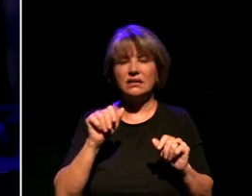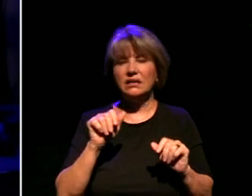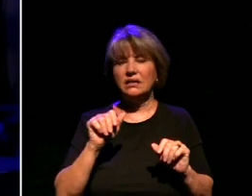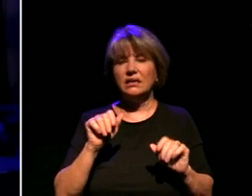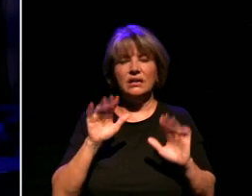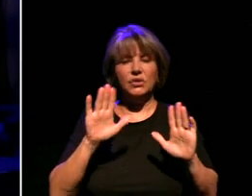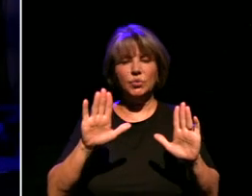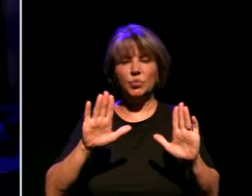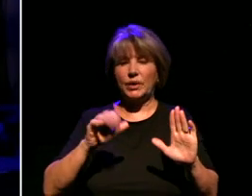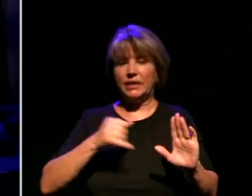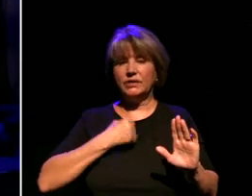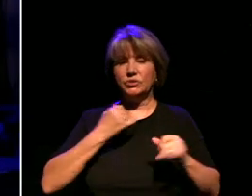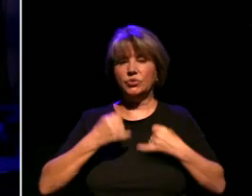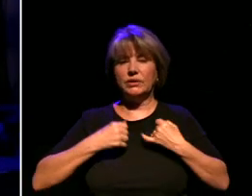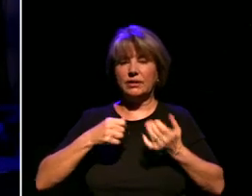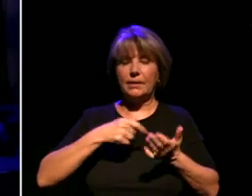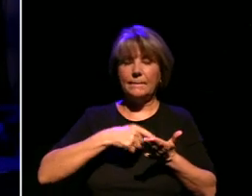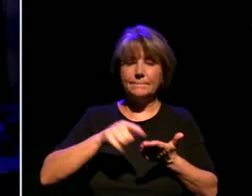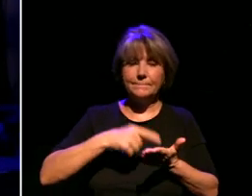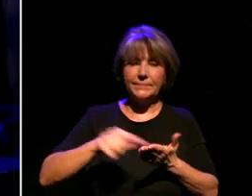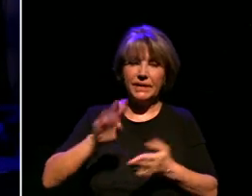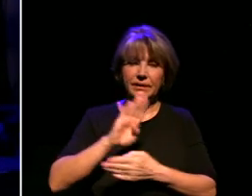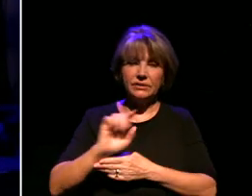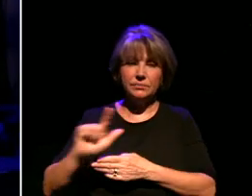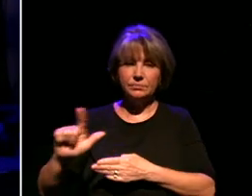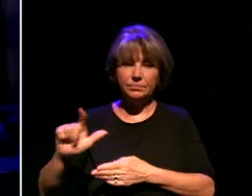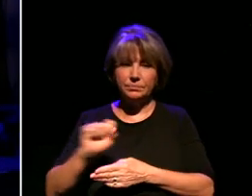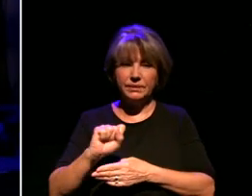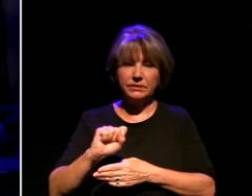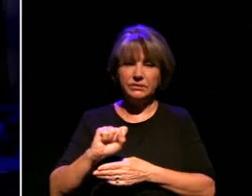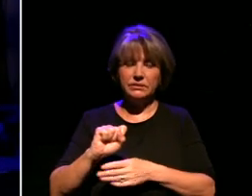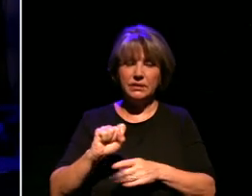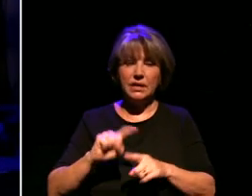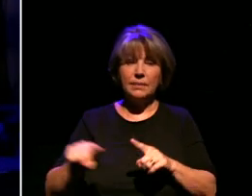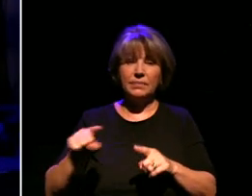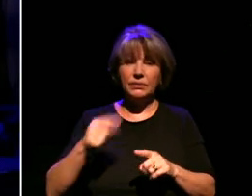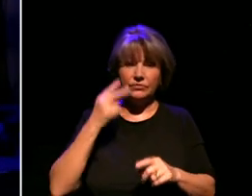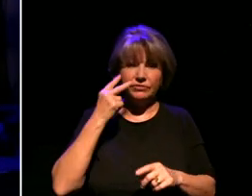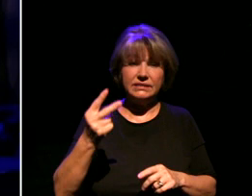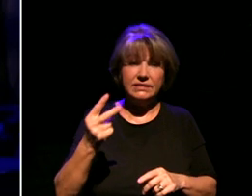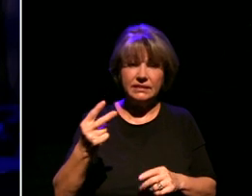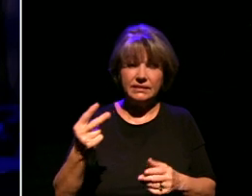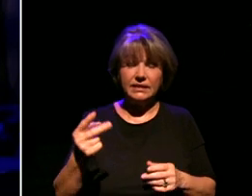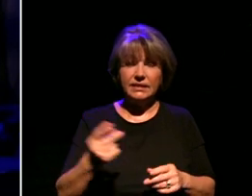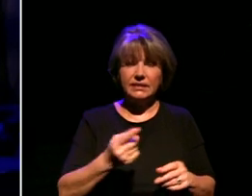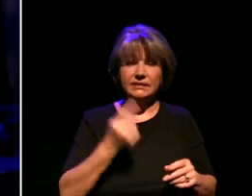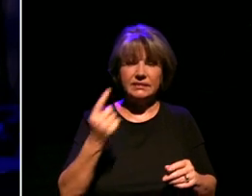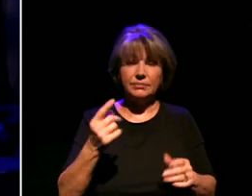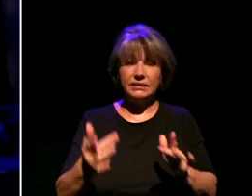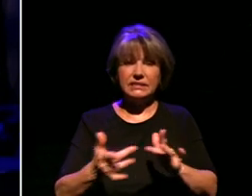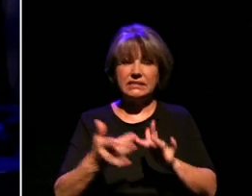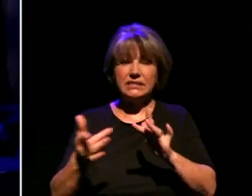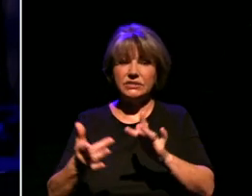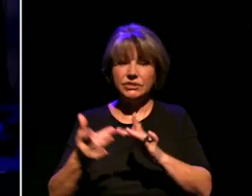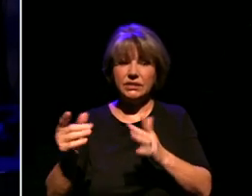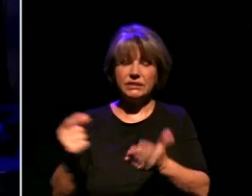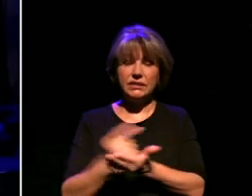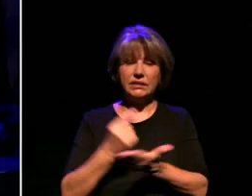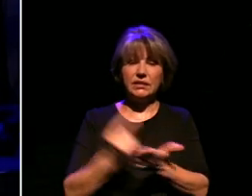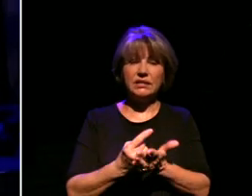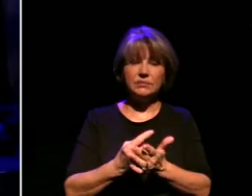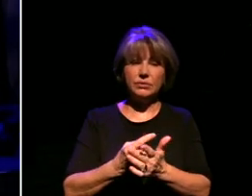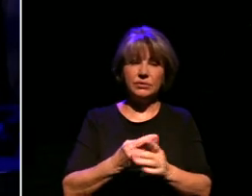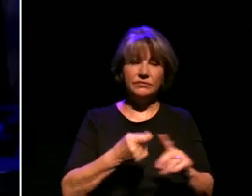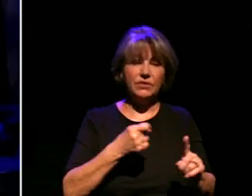bill. But we get great joy when we see something moving the gospel from one life to another, from one location to another.